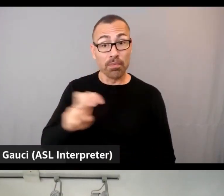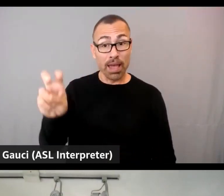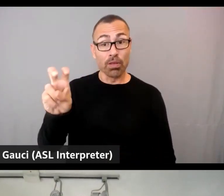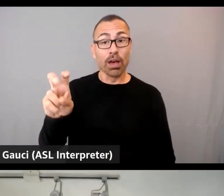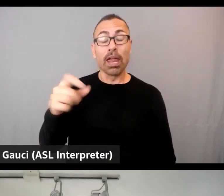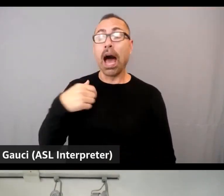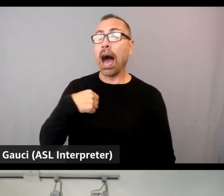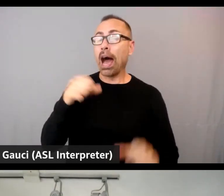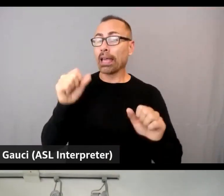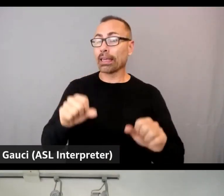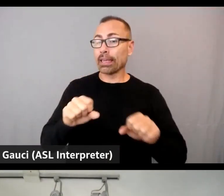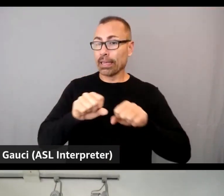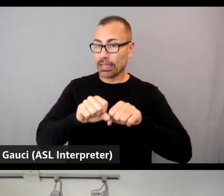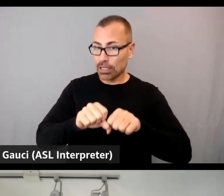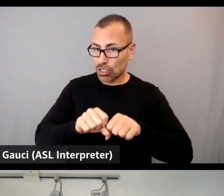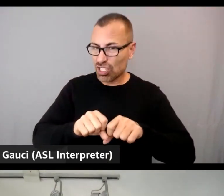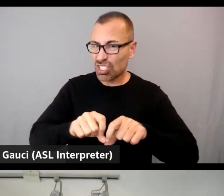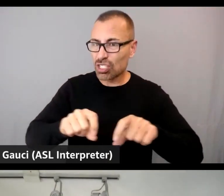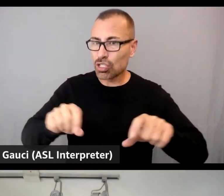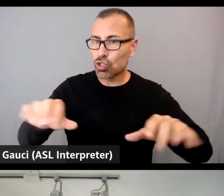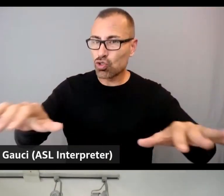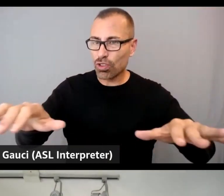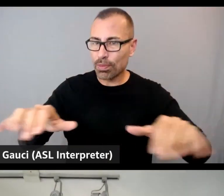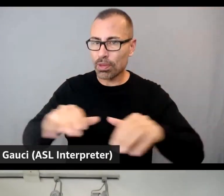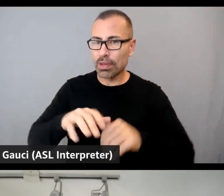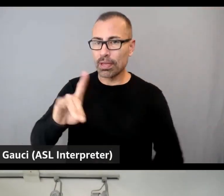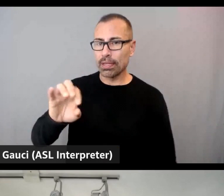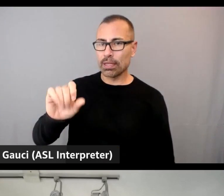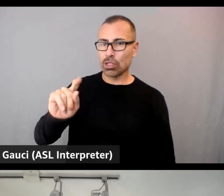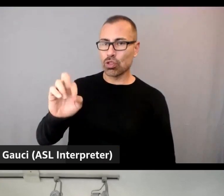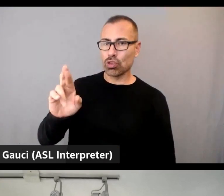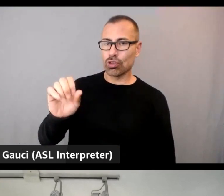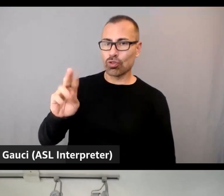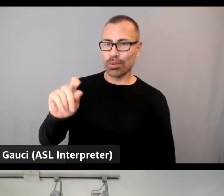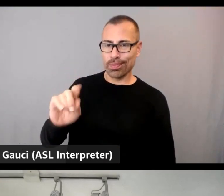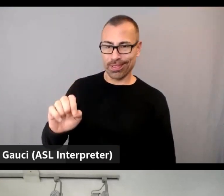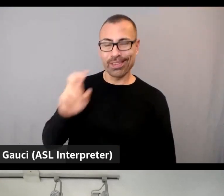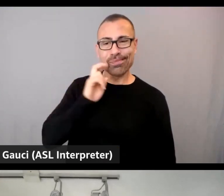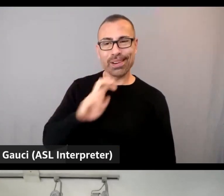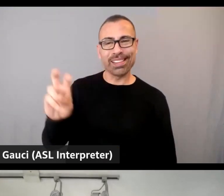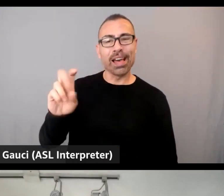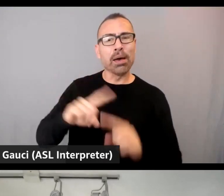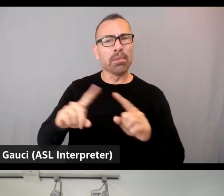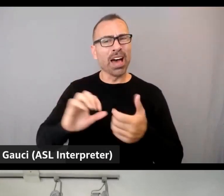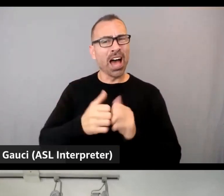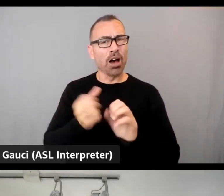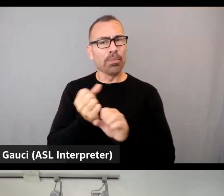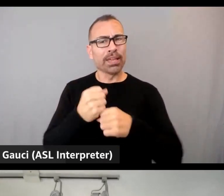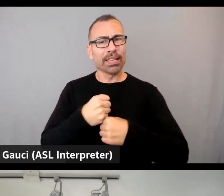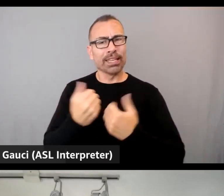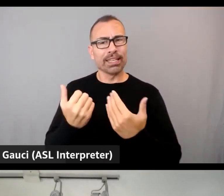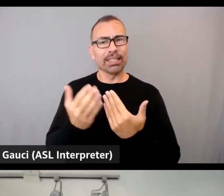then how do I make it easier for developers and for data integration,